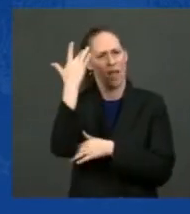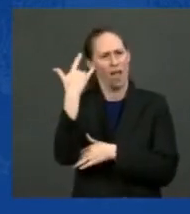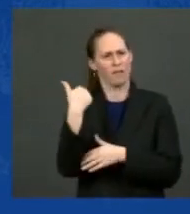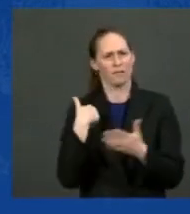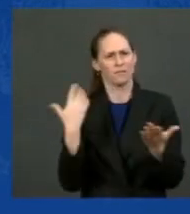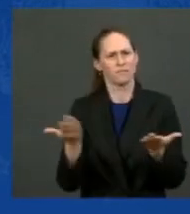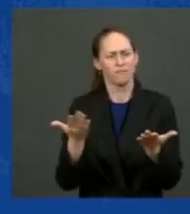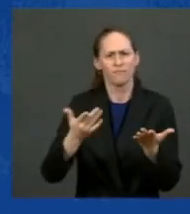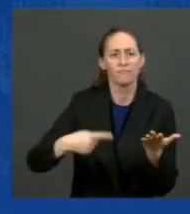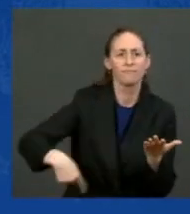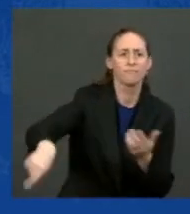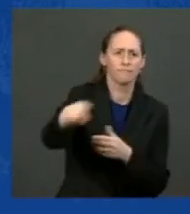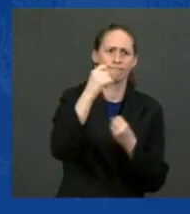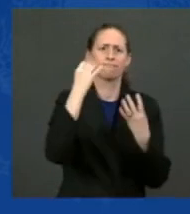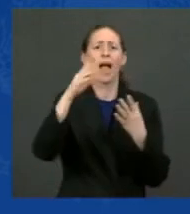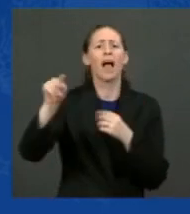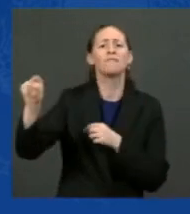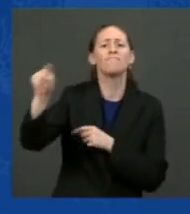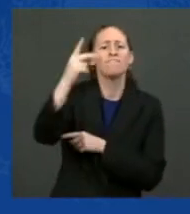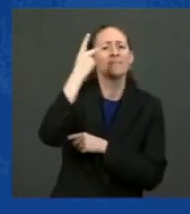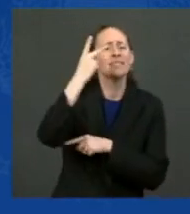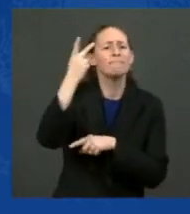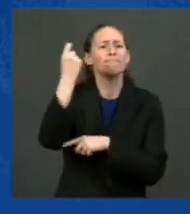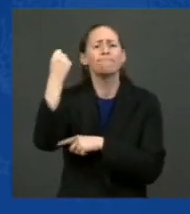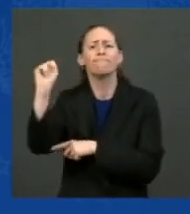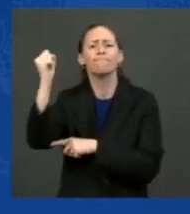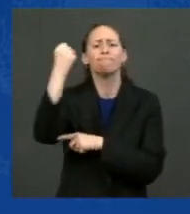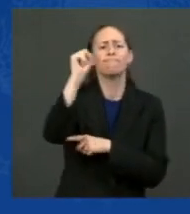Thank you.